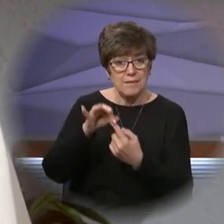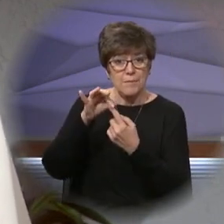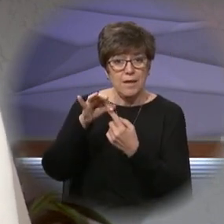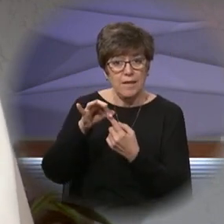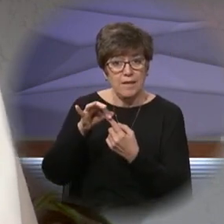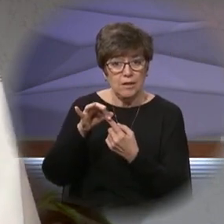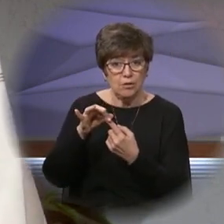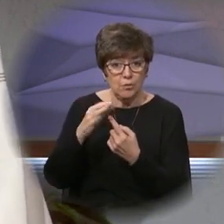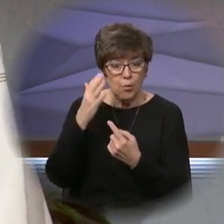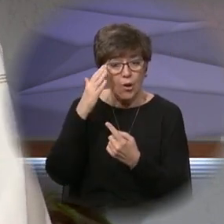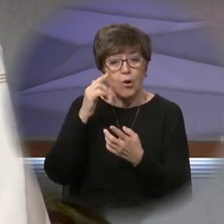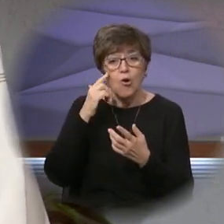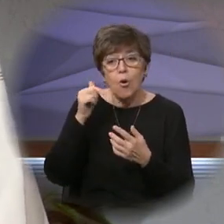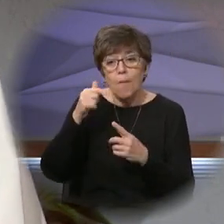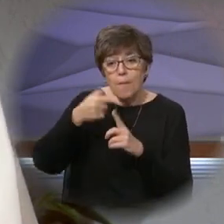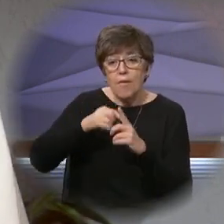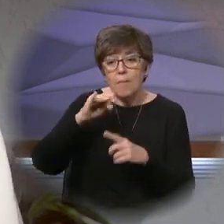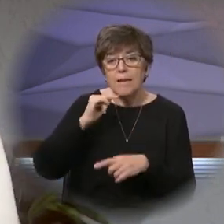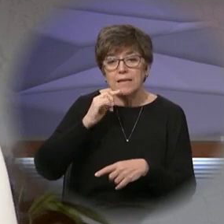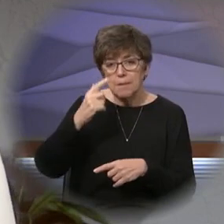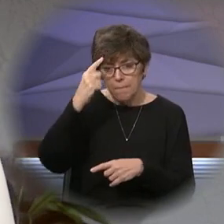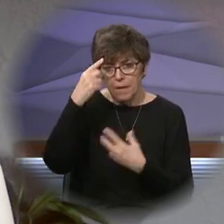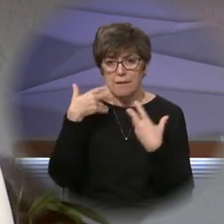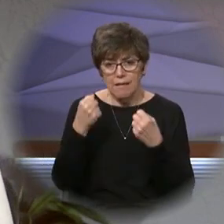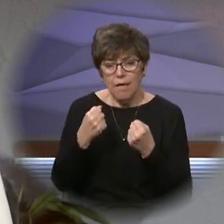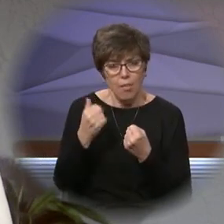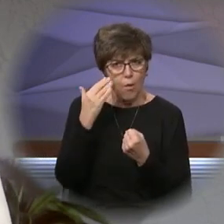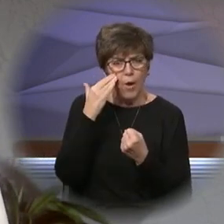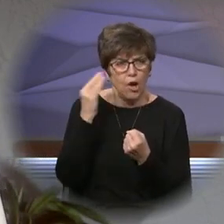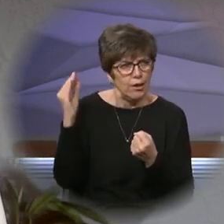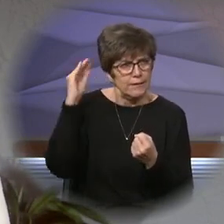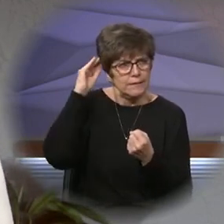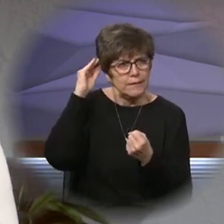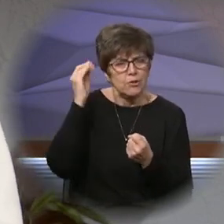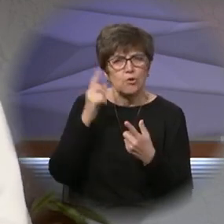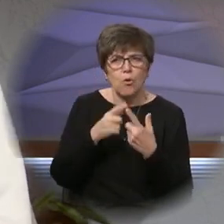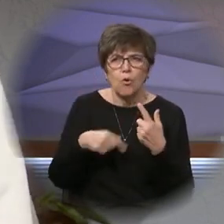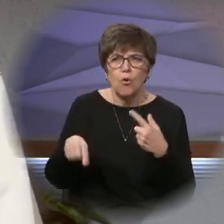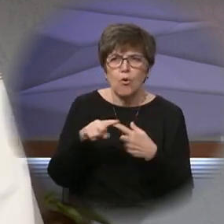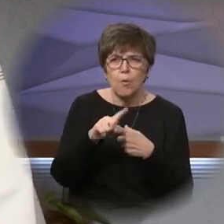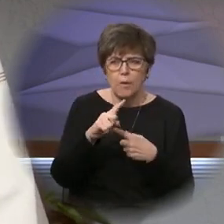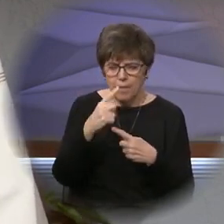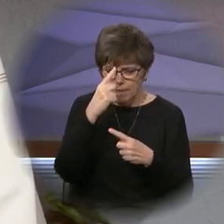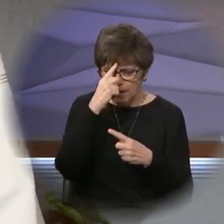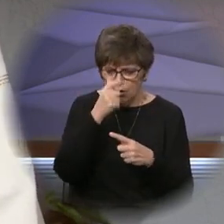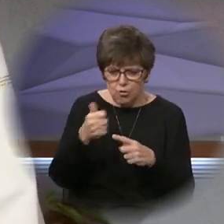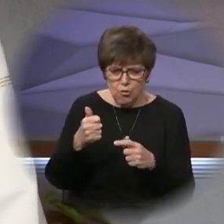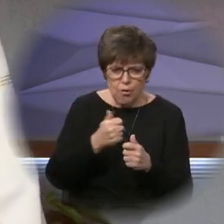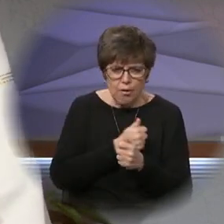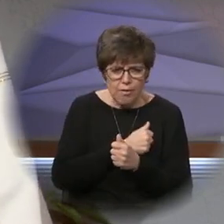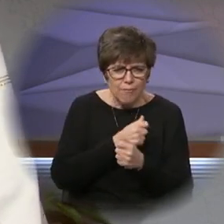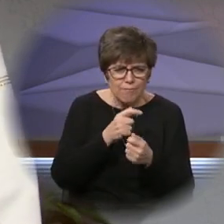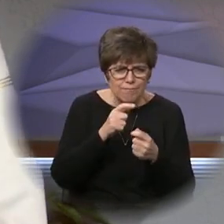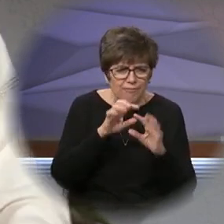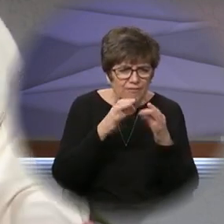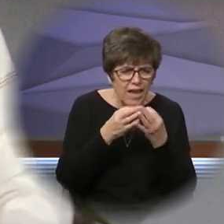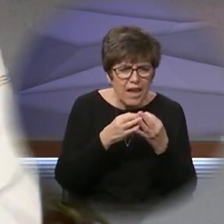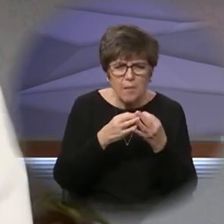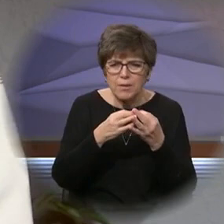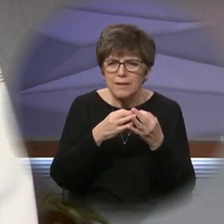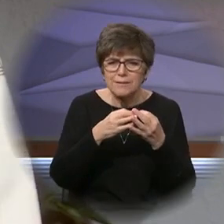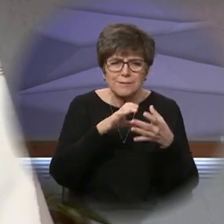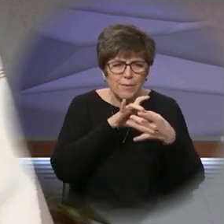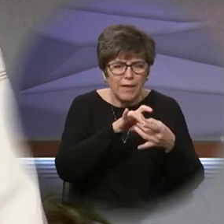as Mental Health Awareness Month, that we're invited to just tune in our own lives, in our relationships, in our parishes,